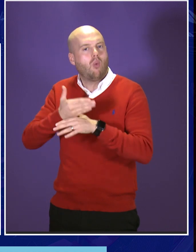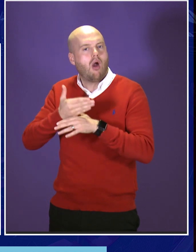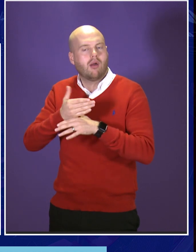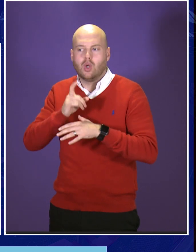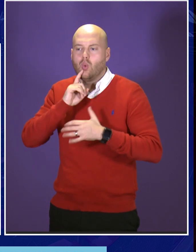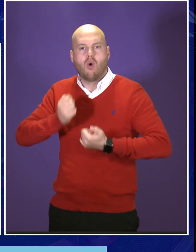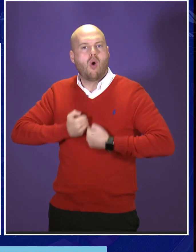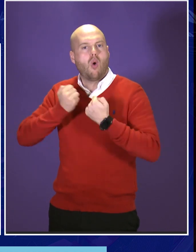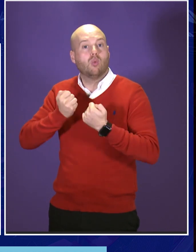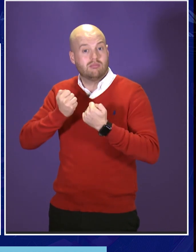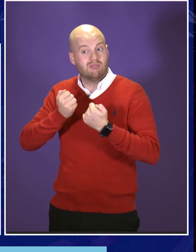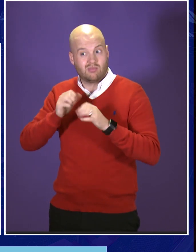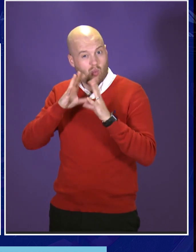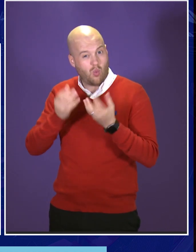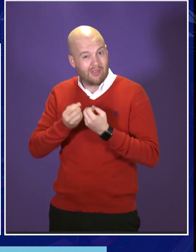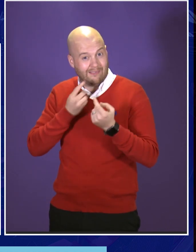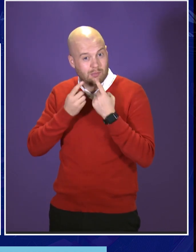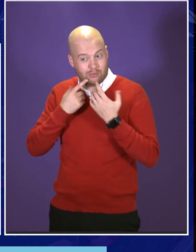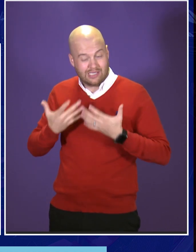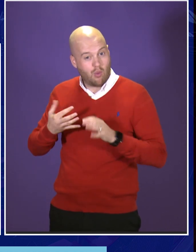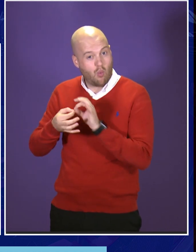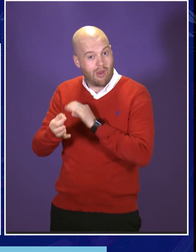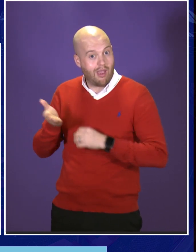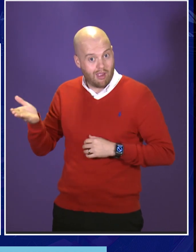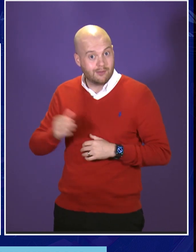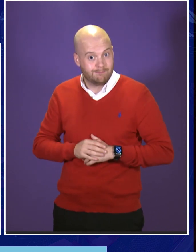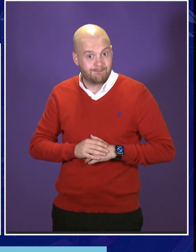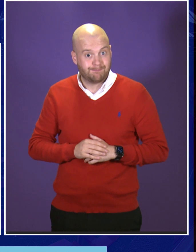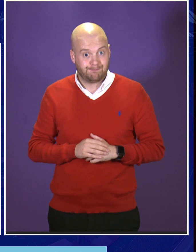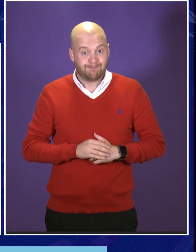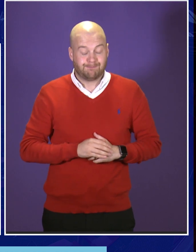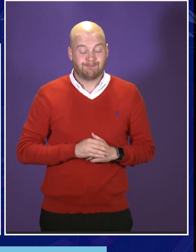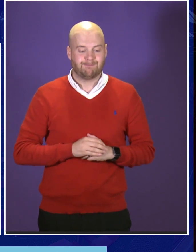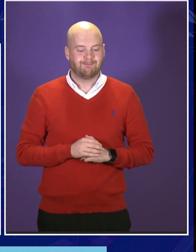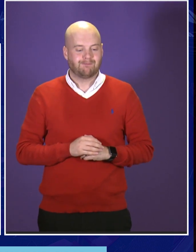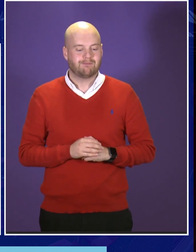content that is now available online for any user that searches for it.